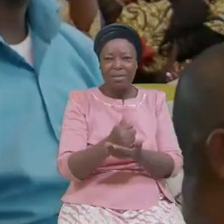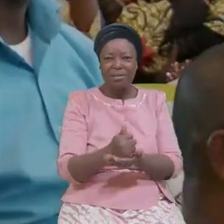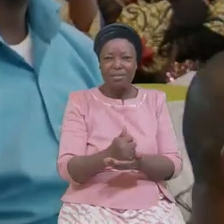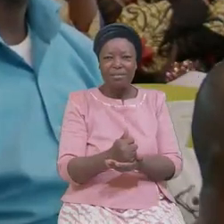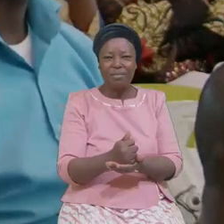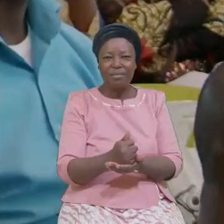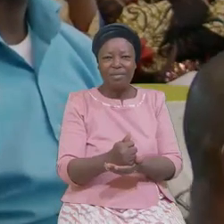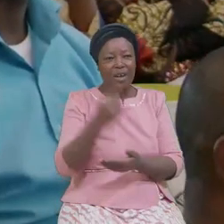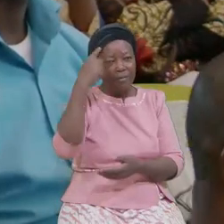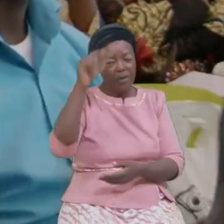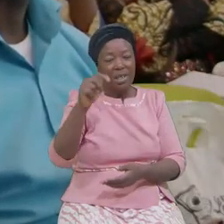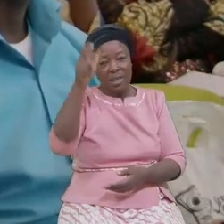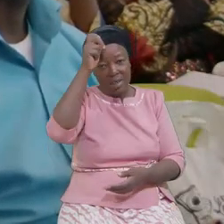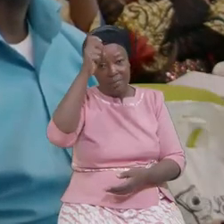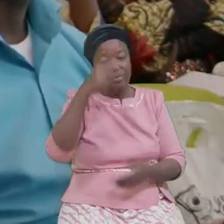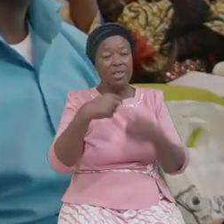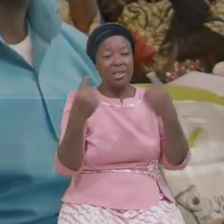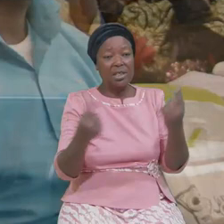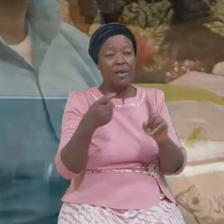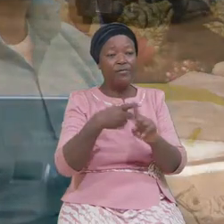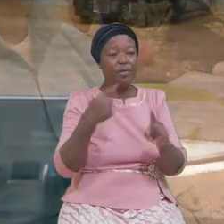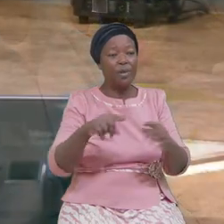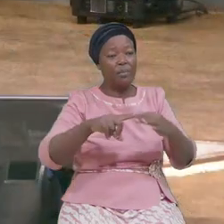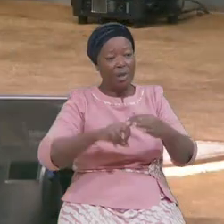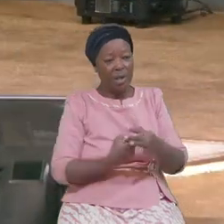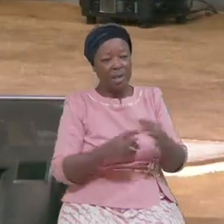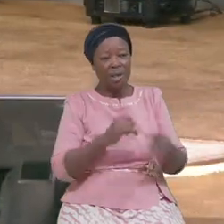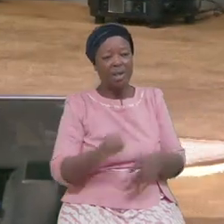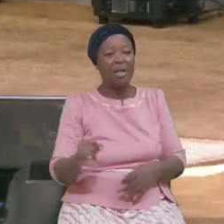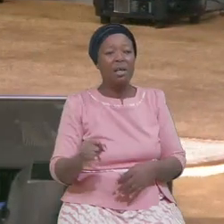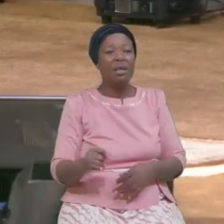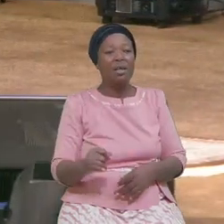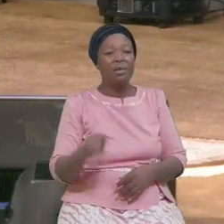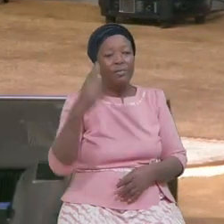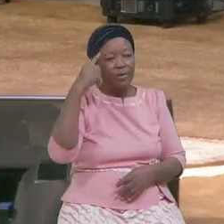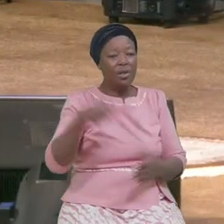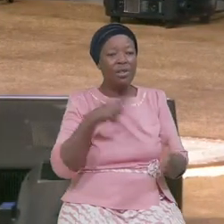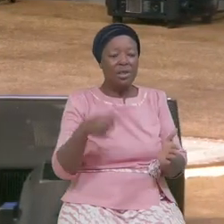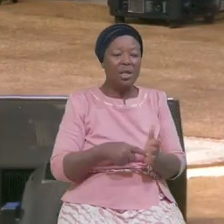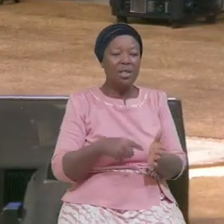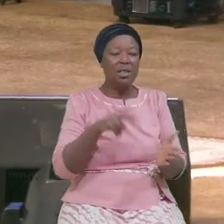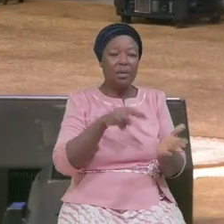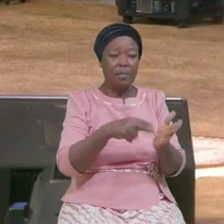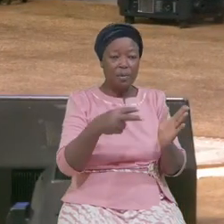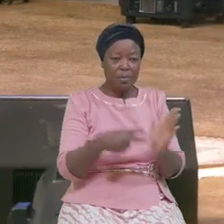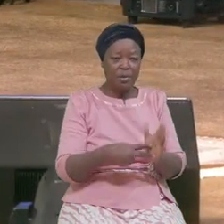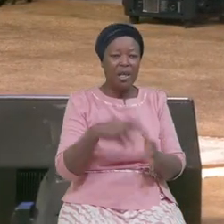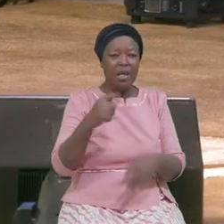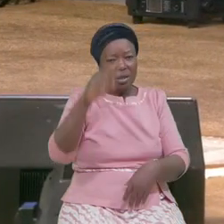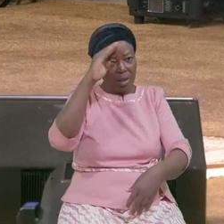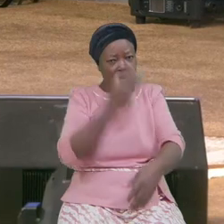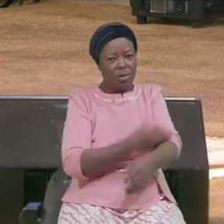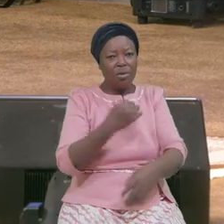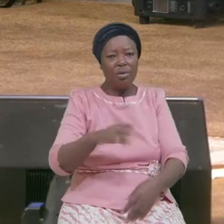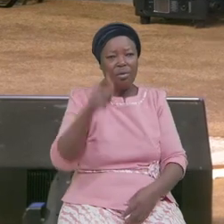the devil sinneth from the beginning. For this purpose, the Son of